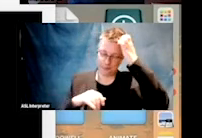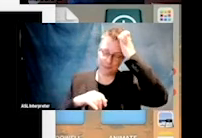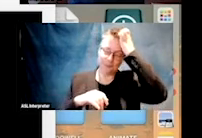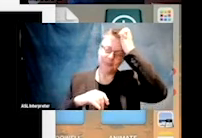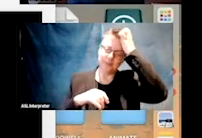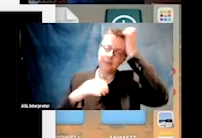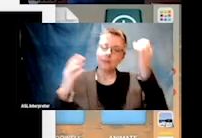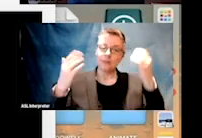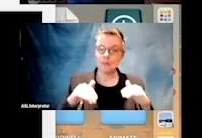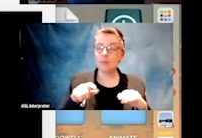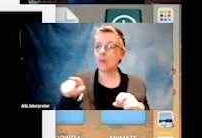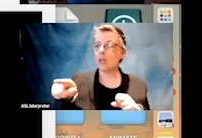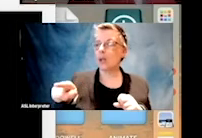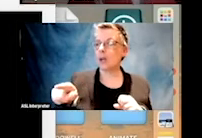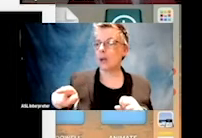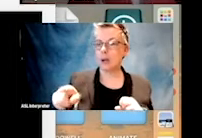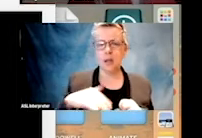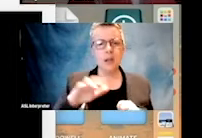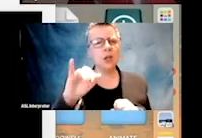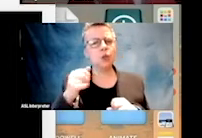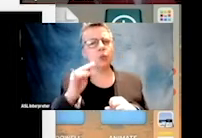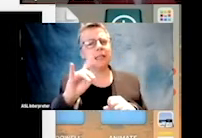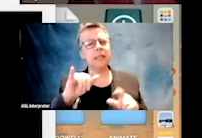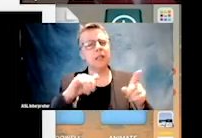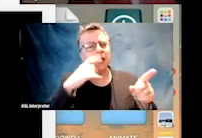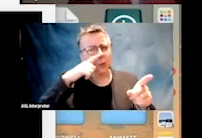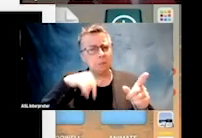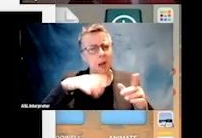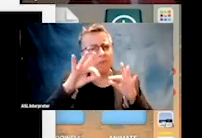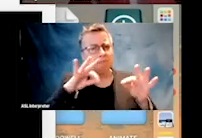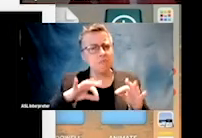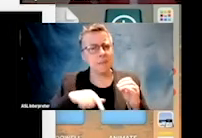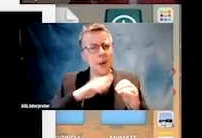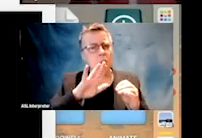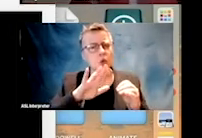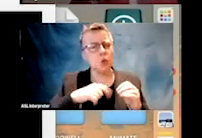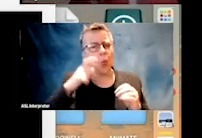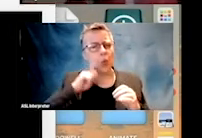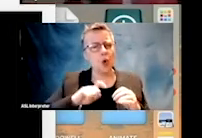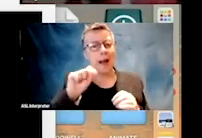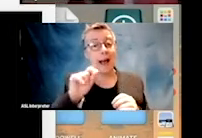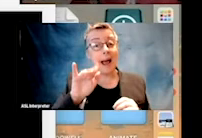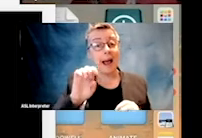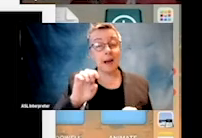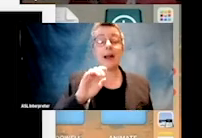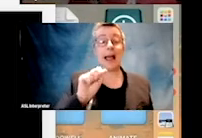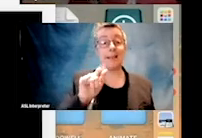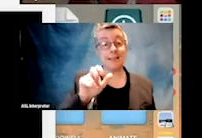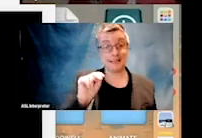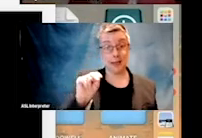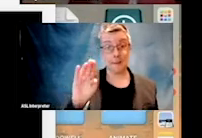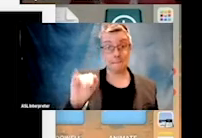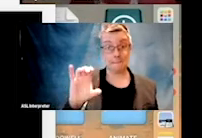then this is. I was wondering if you would talk about your, your portrait of Alison Bechdel since people know